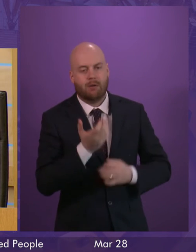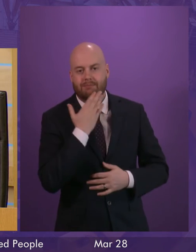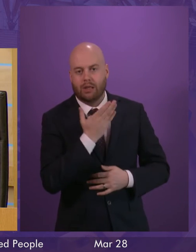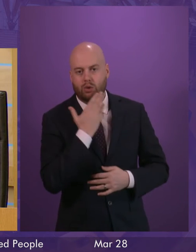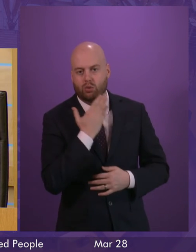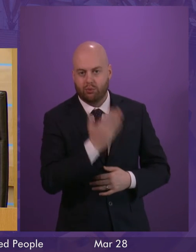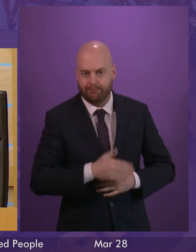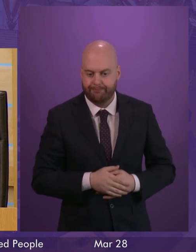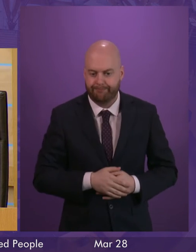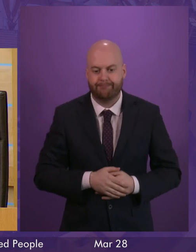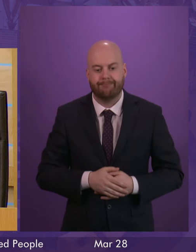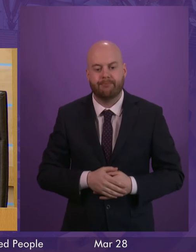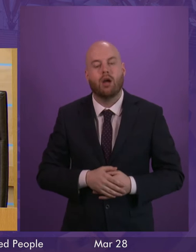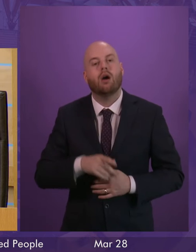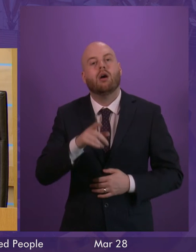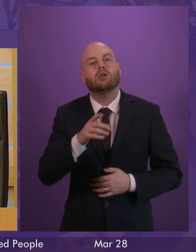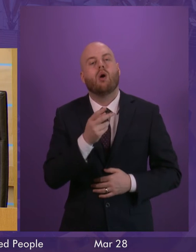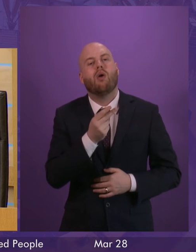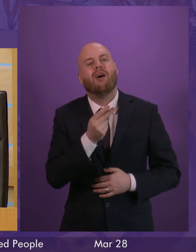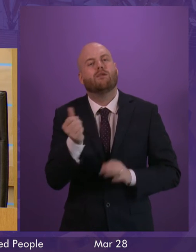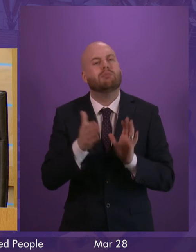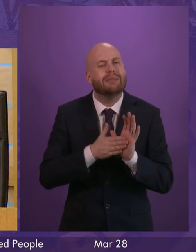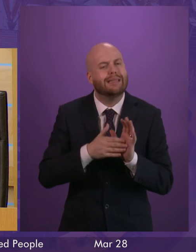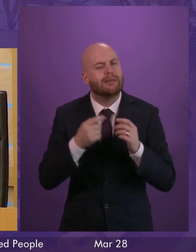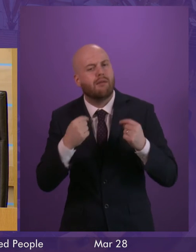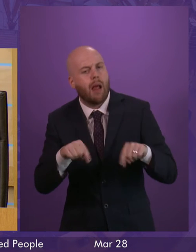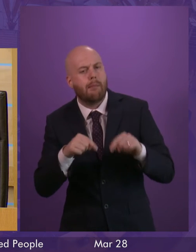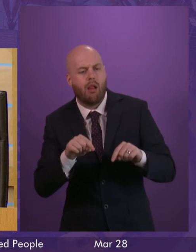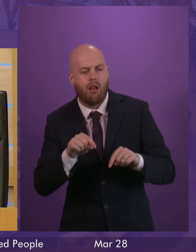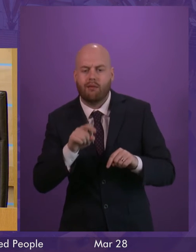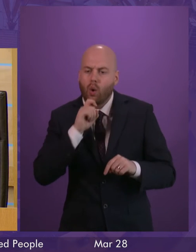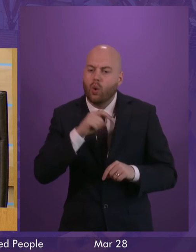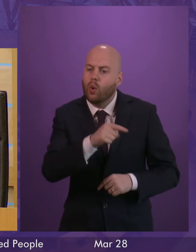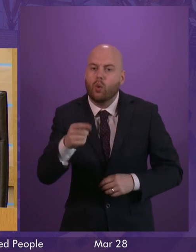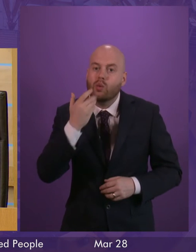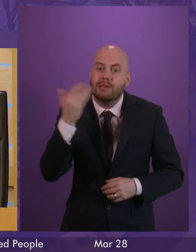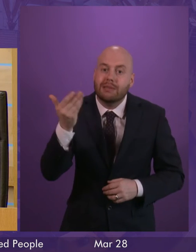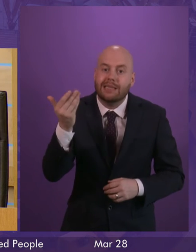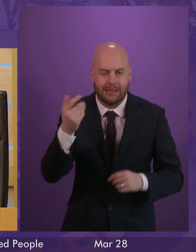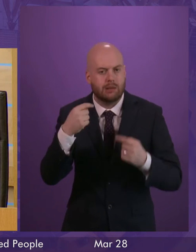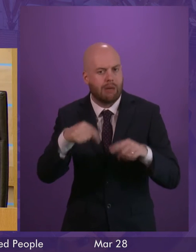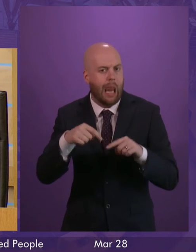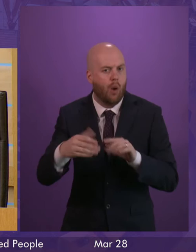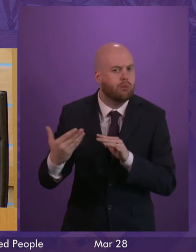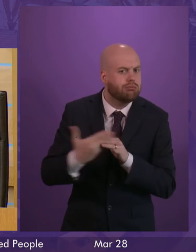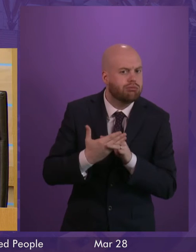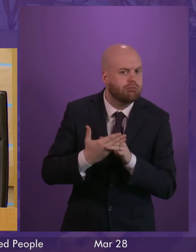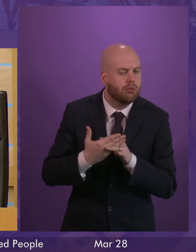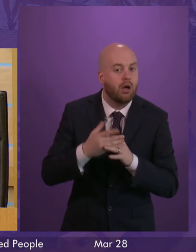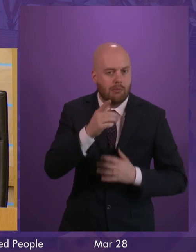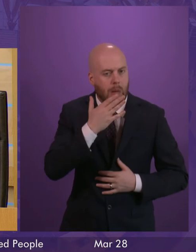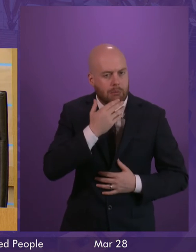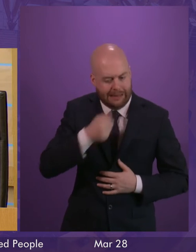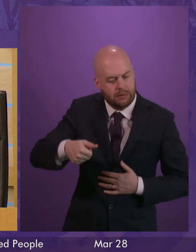debate speeches of six minutes, just a few minutes in hand for interventions, which reminds me that if you do intervene, your request to speak button goes off.